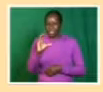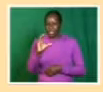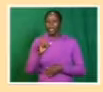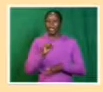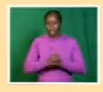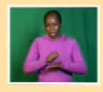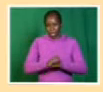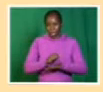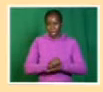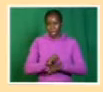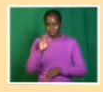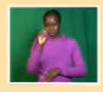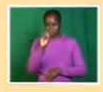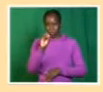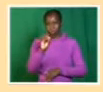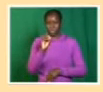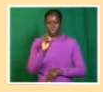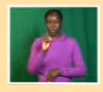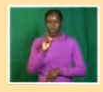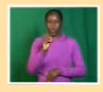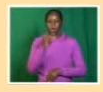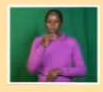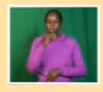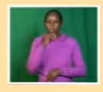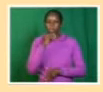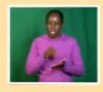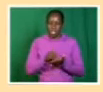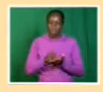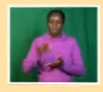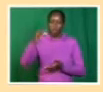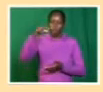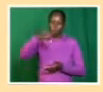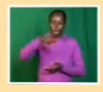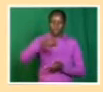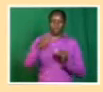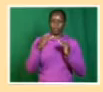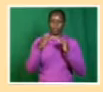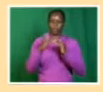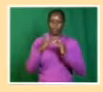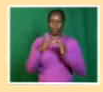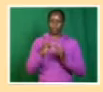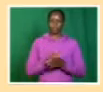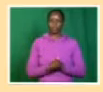0. Still, you'll be left with a quadratic function. Okay.